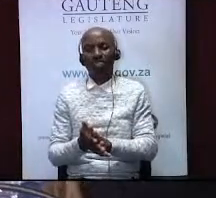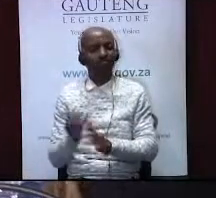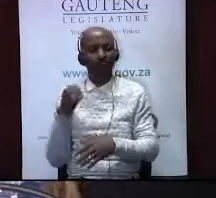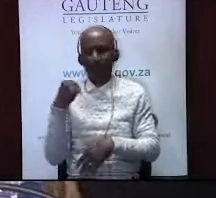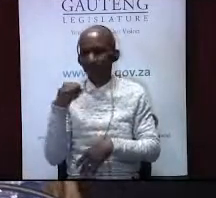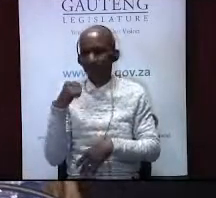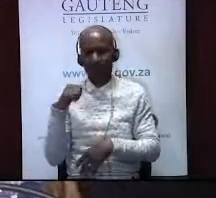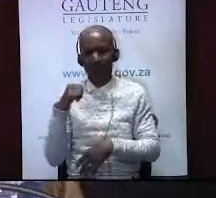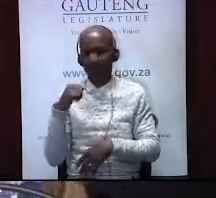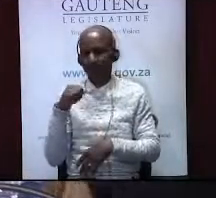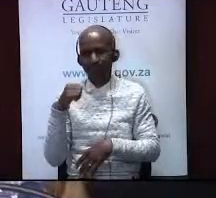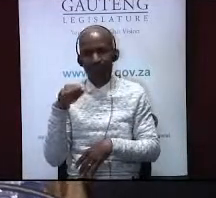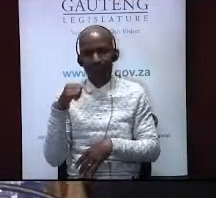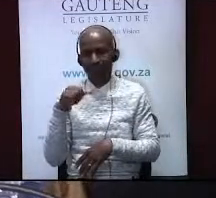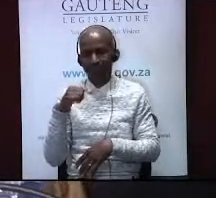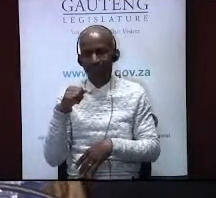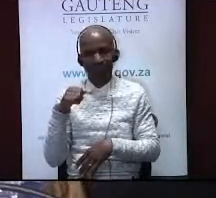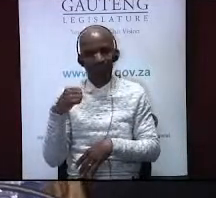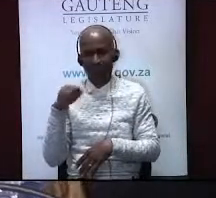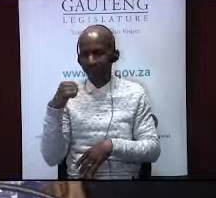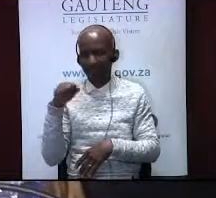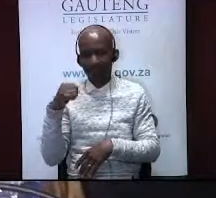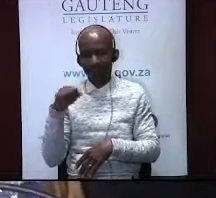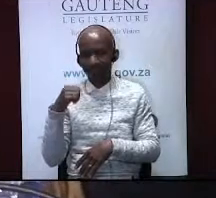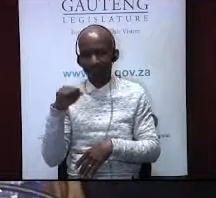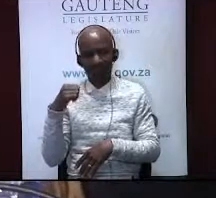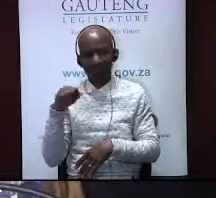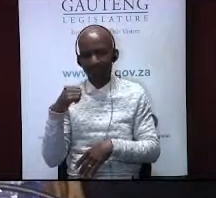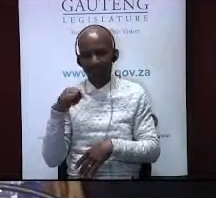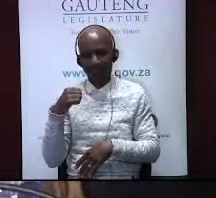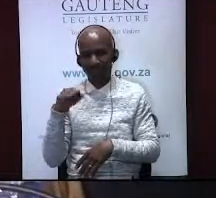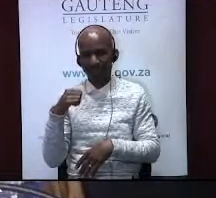batho. Ay kya khana batho.